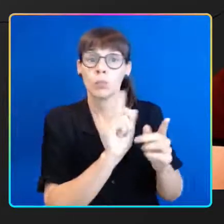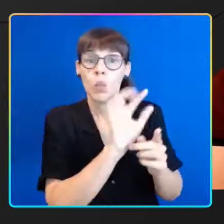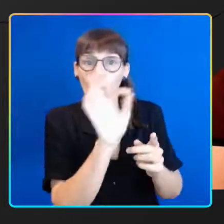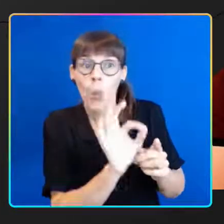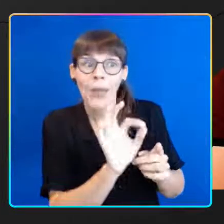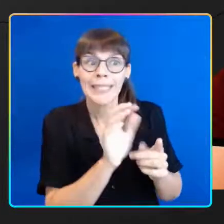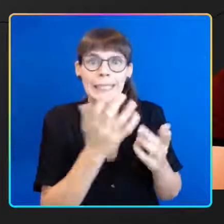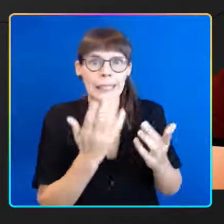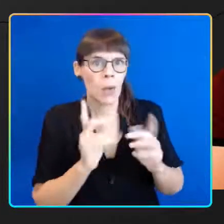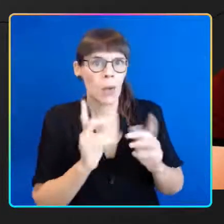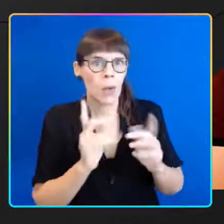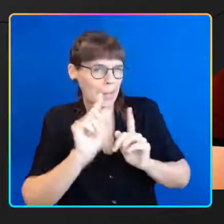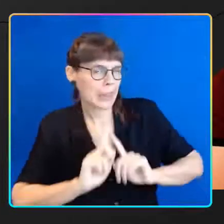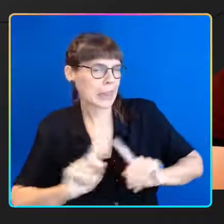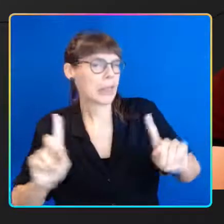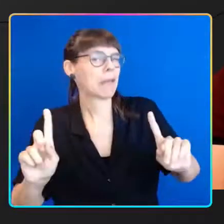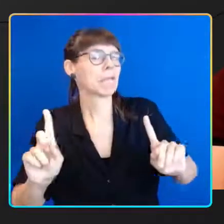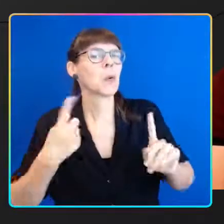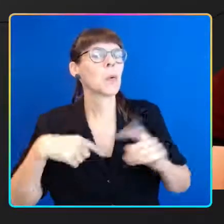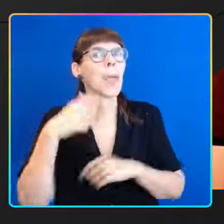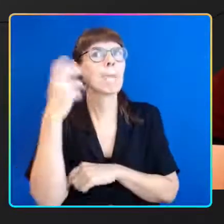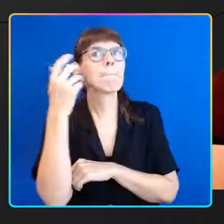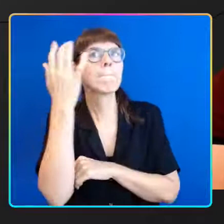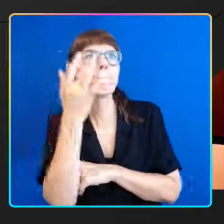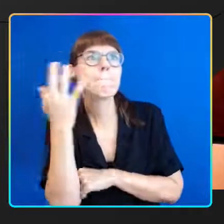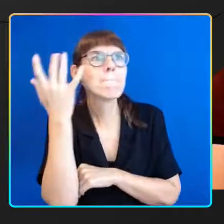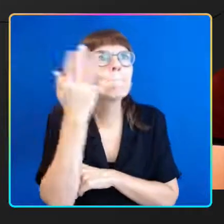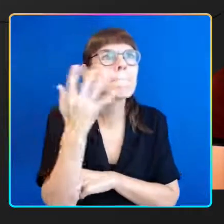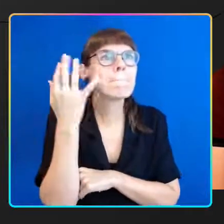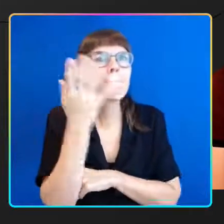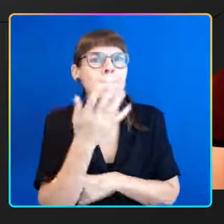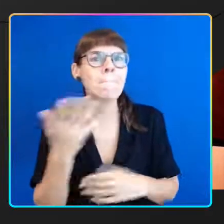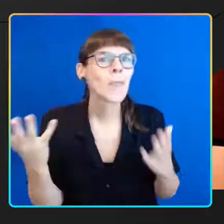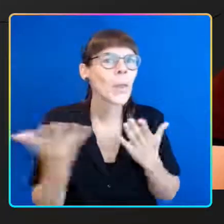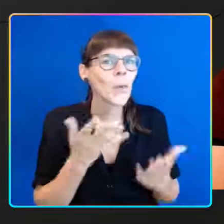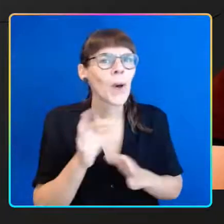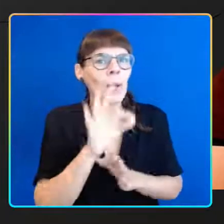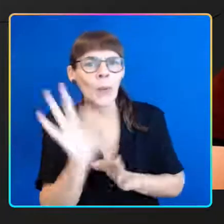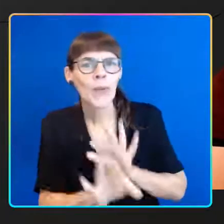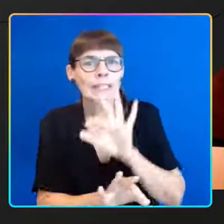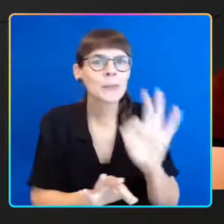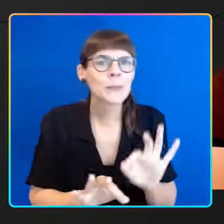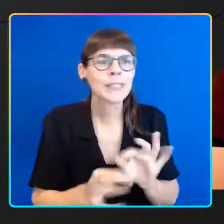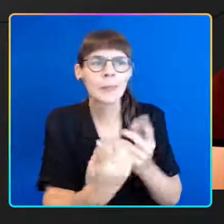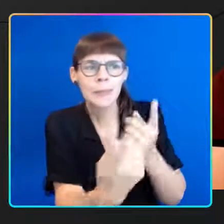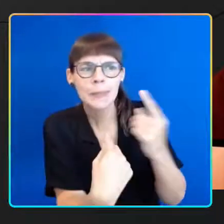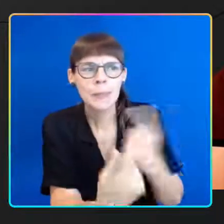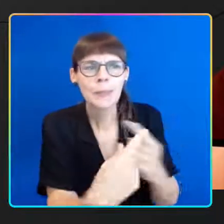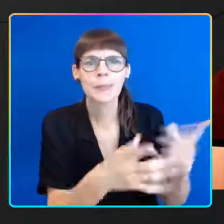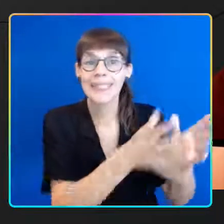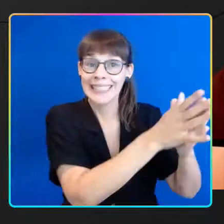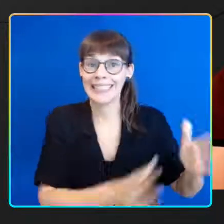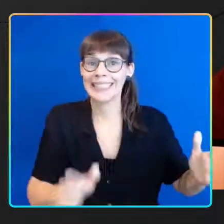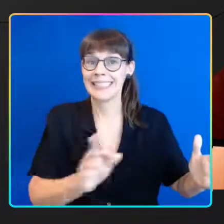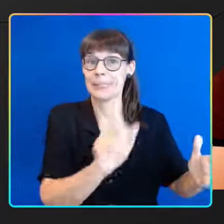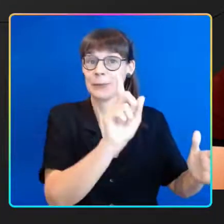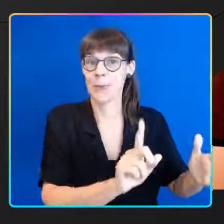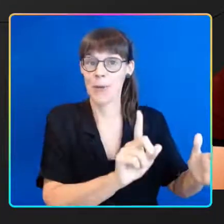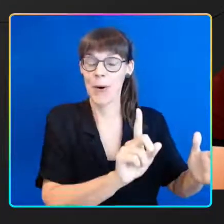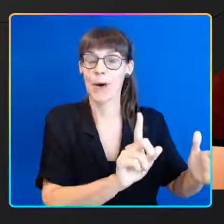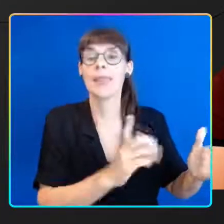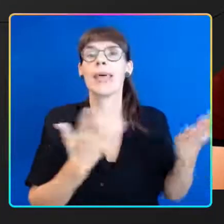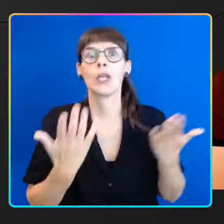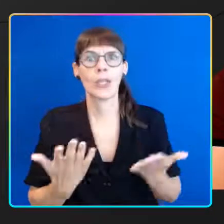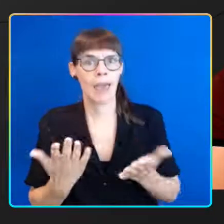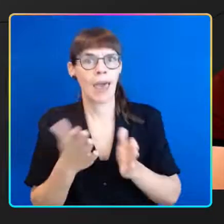really evaluated some of the interesting insights we got from season 1, and we're going to try a few new